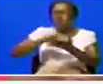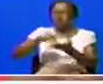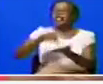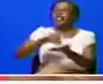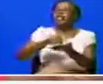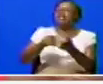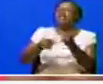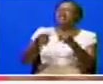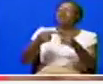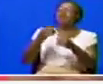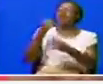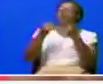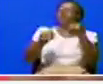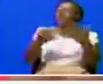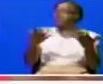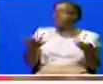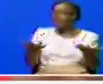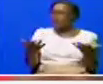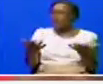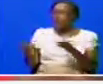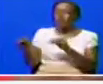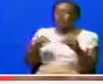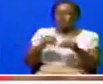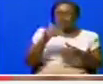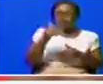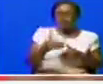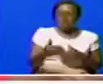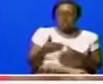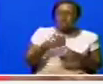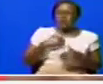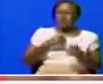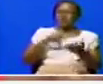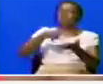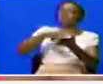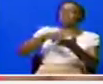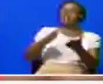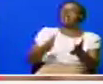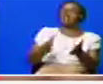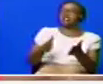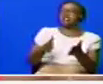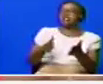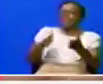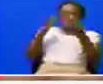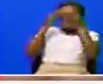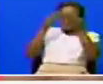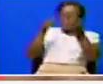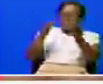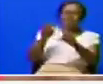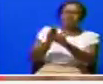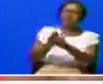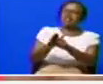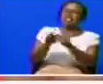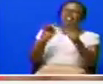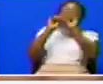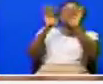and come to a conclusion of how we move forward. We are candidates who we were very decisive, we were very